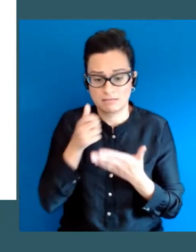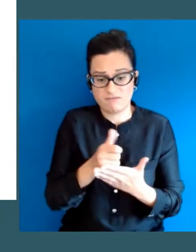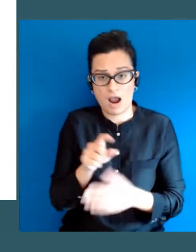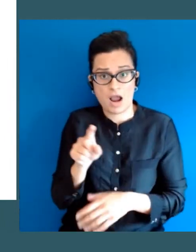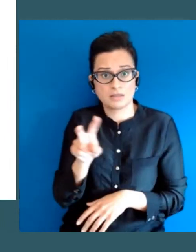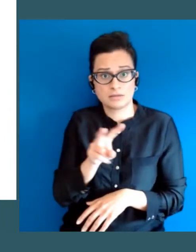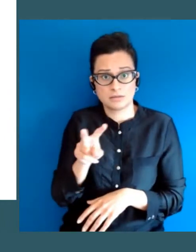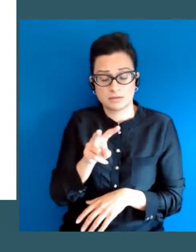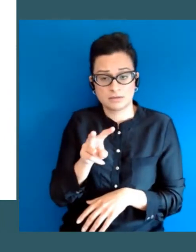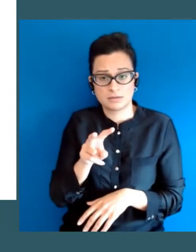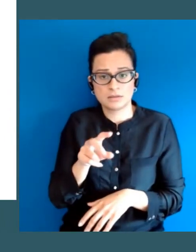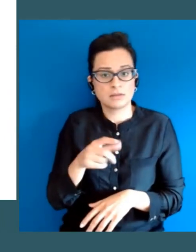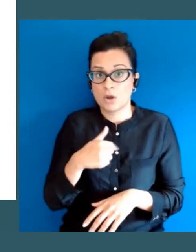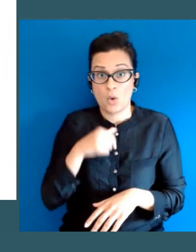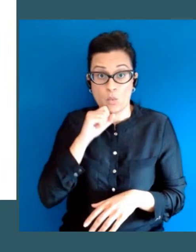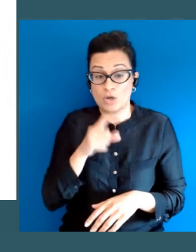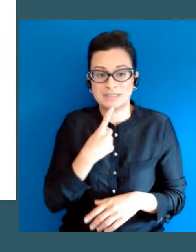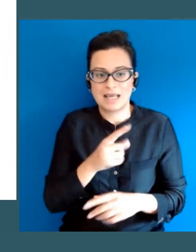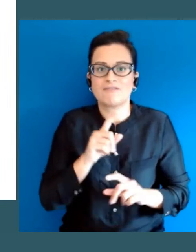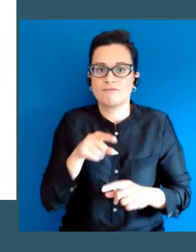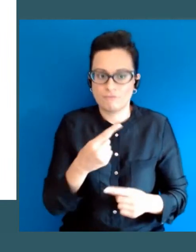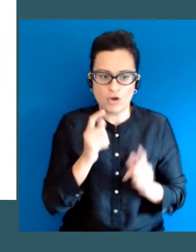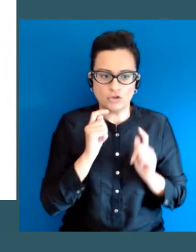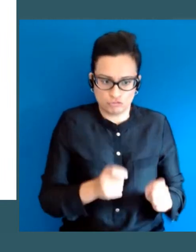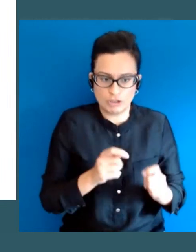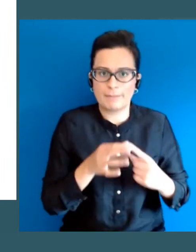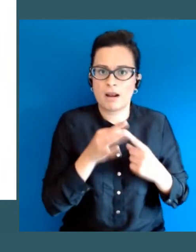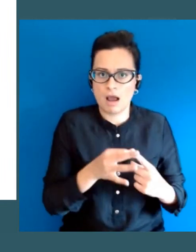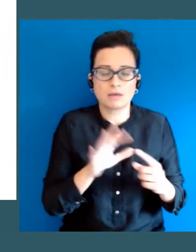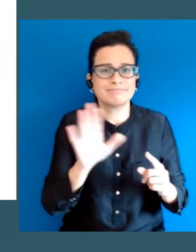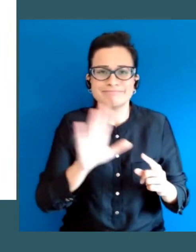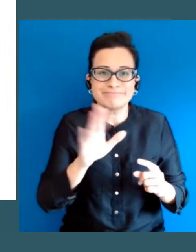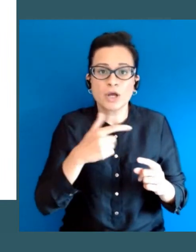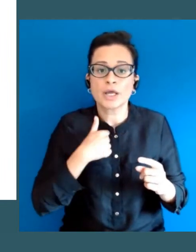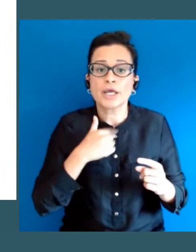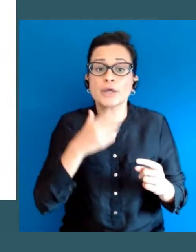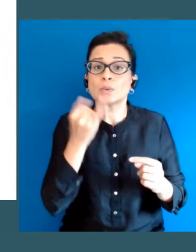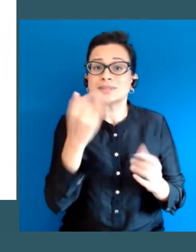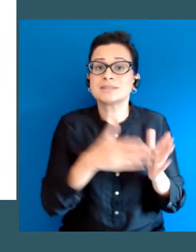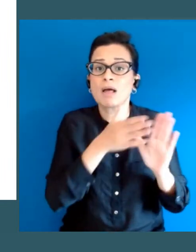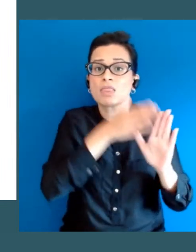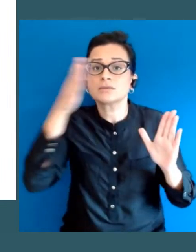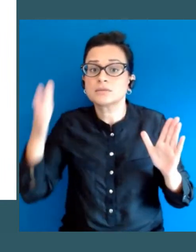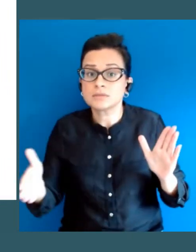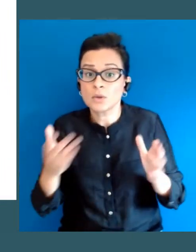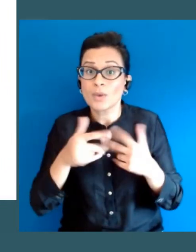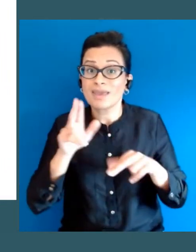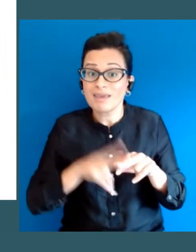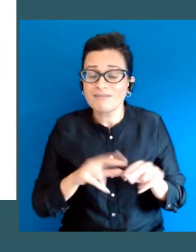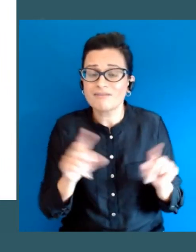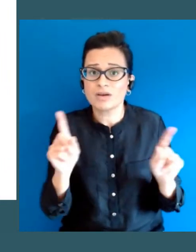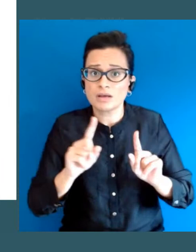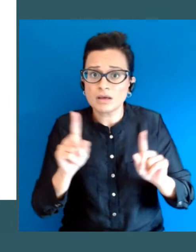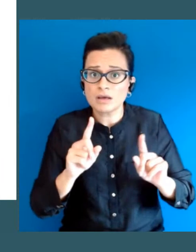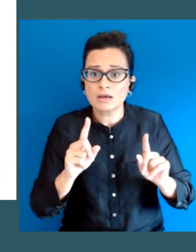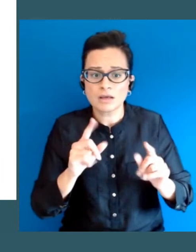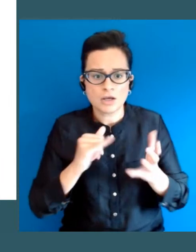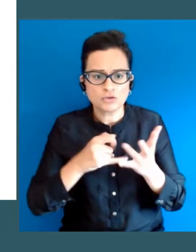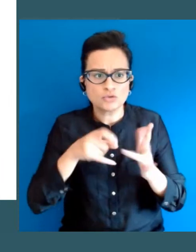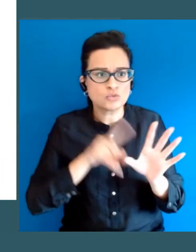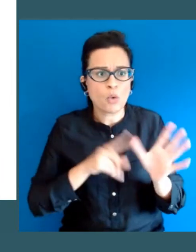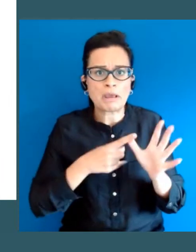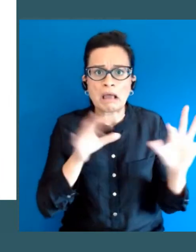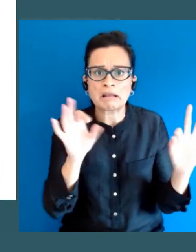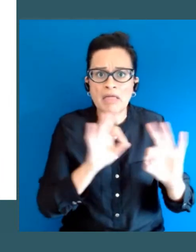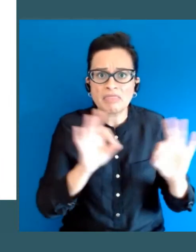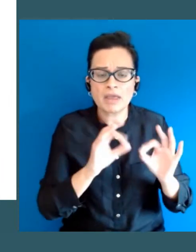advise it as a first line, but it can be used over 6 months if there isn't a soya allergy or if the hypoallergenic